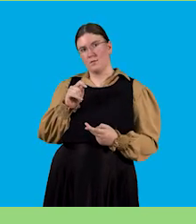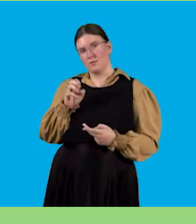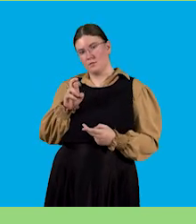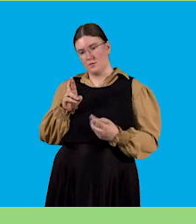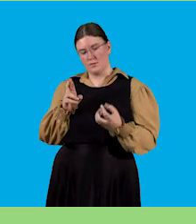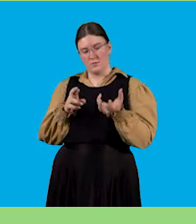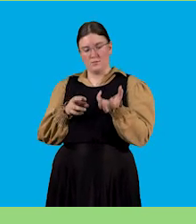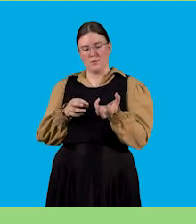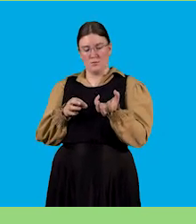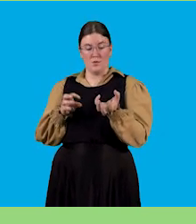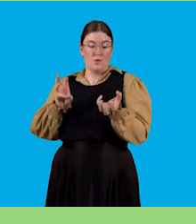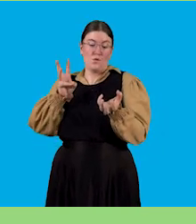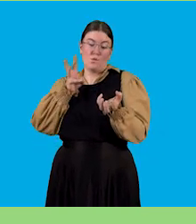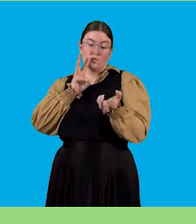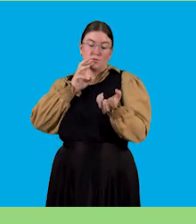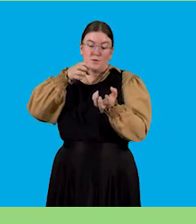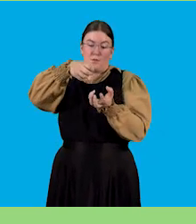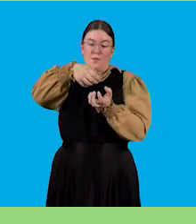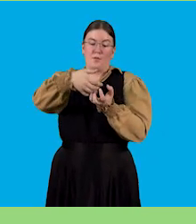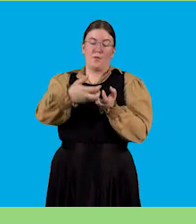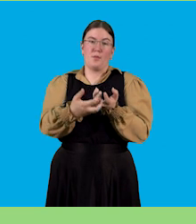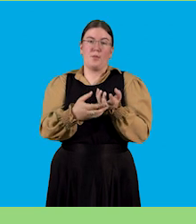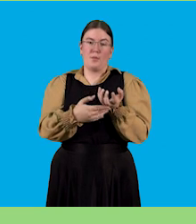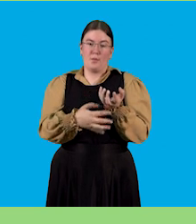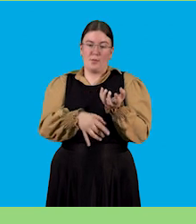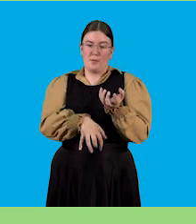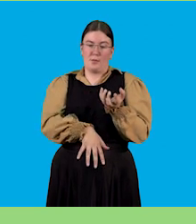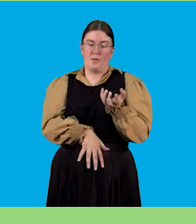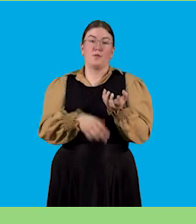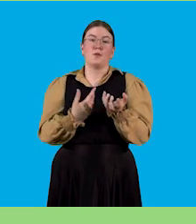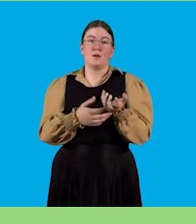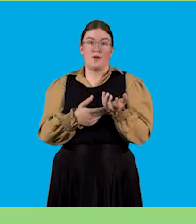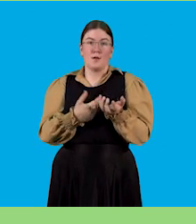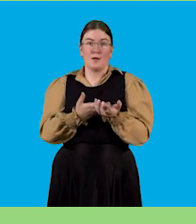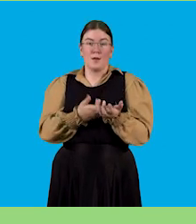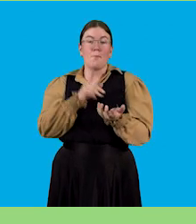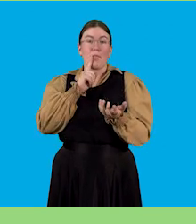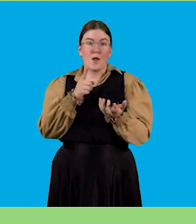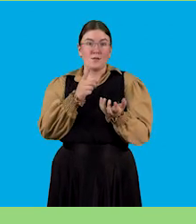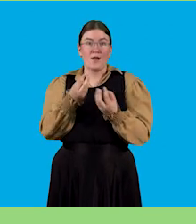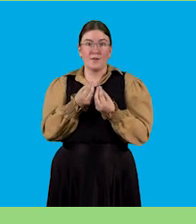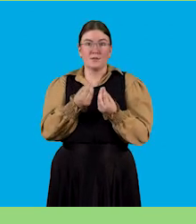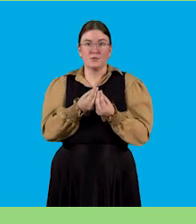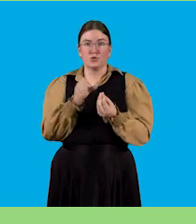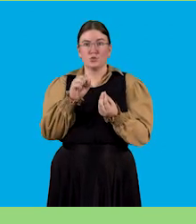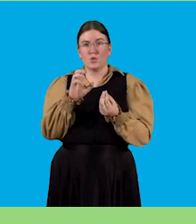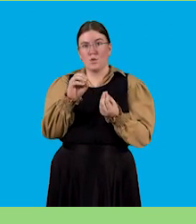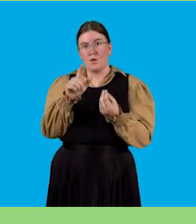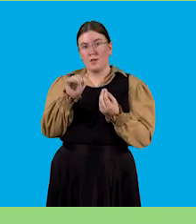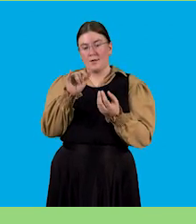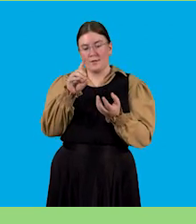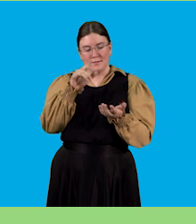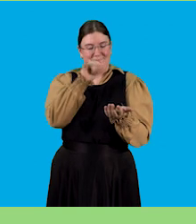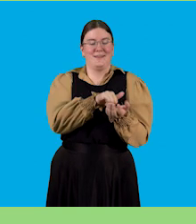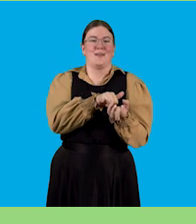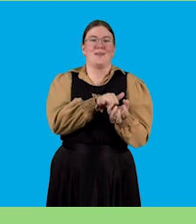retains the solid particles. So the same with our kidneys. Basically, the excess water